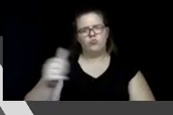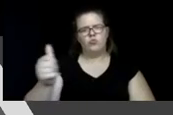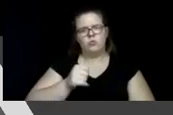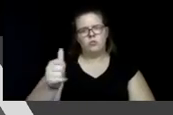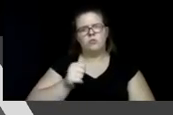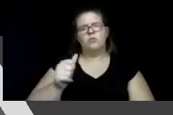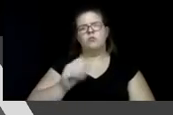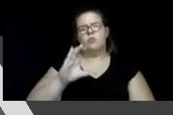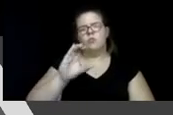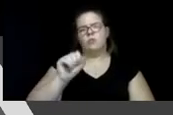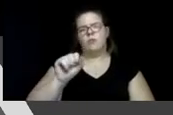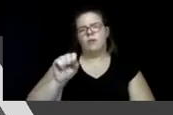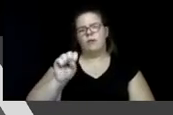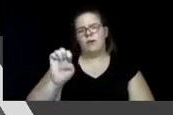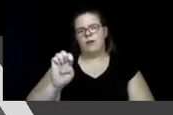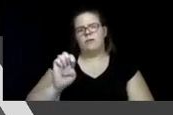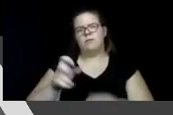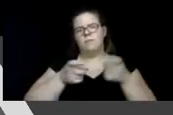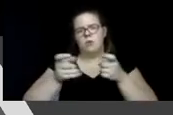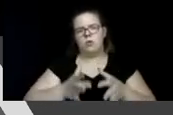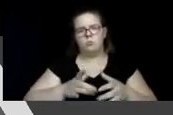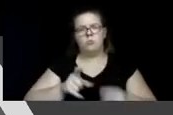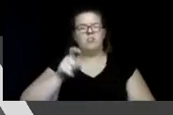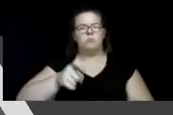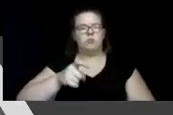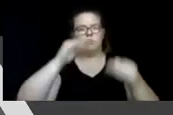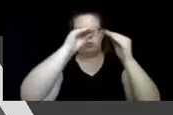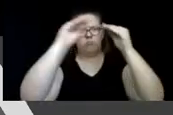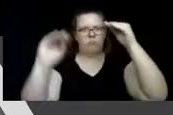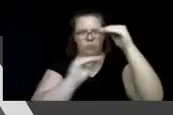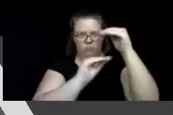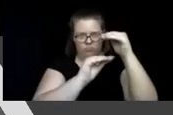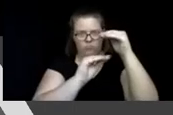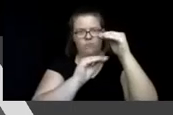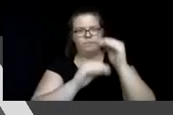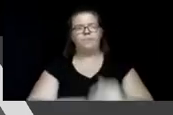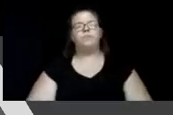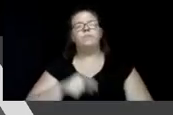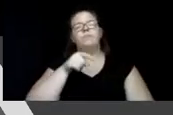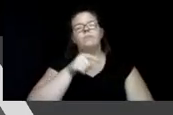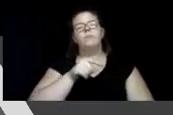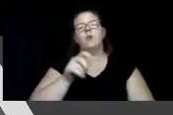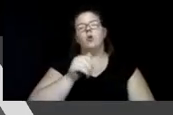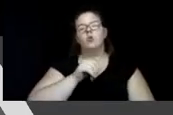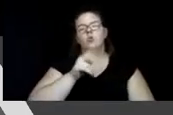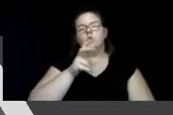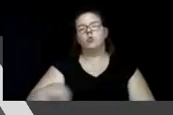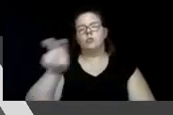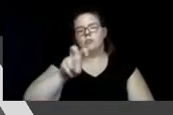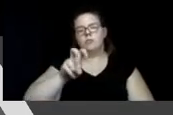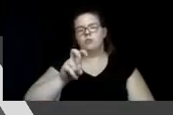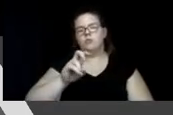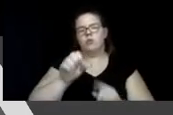bullet. That is for the younger generation veterans. So the folks that are getting